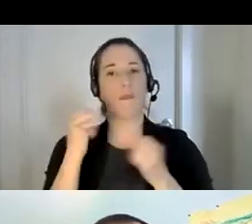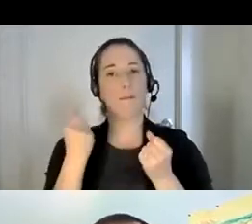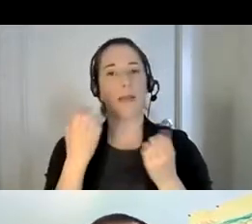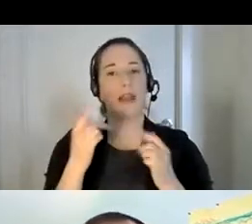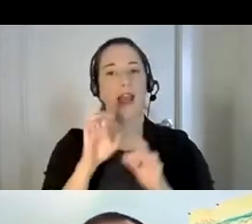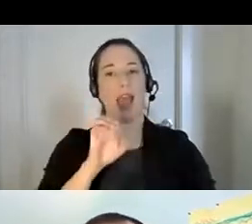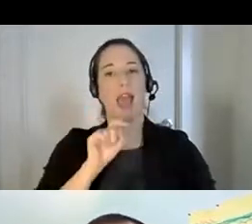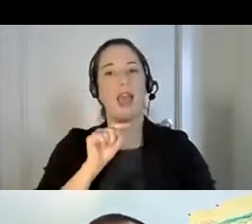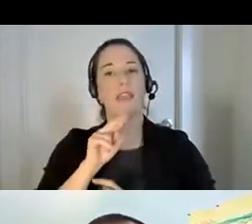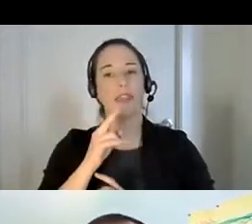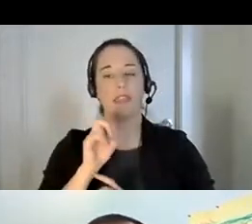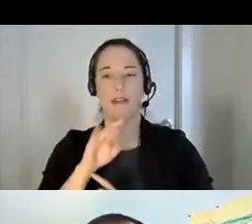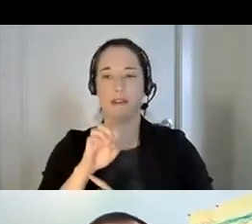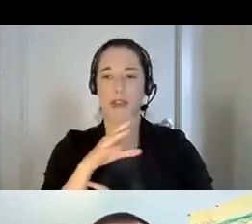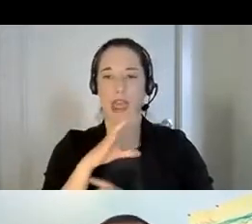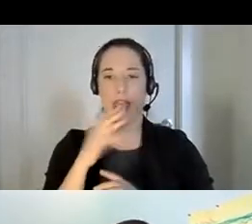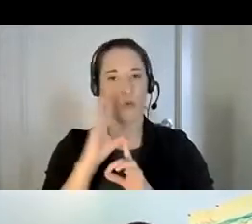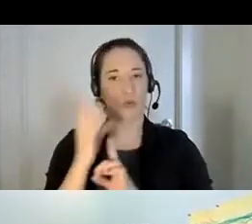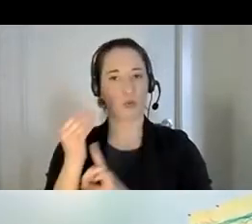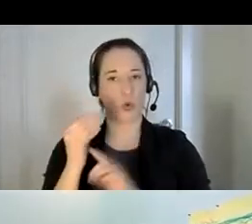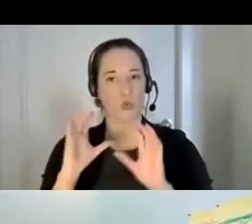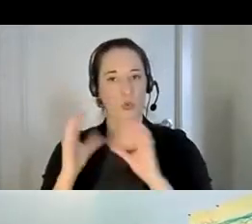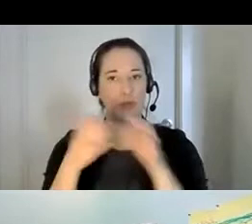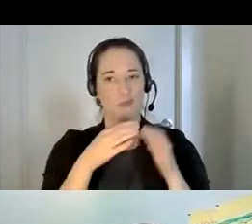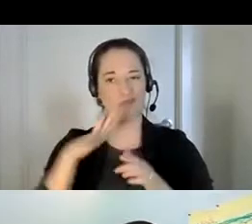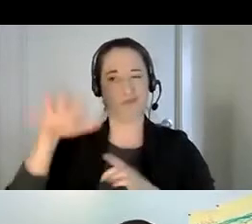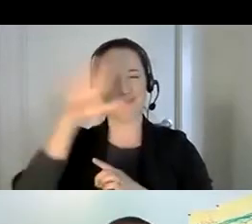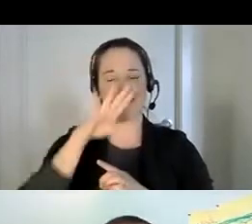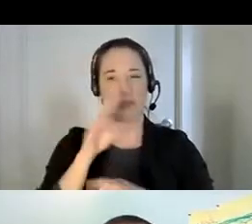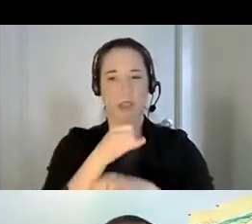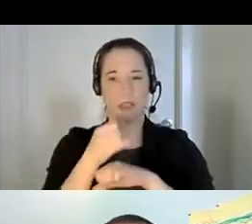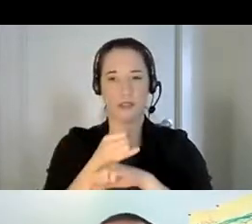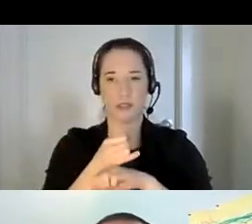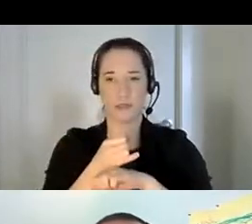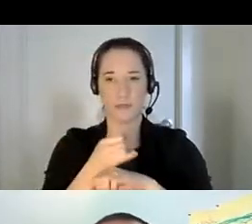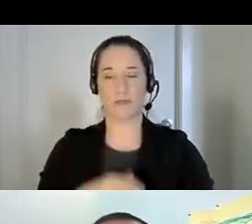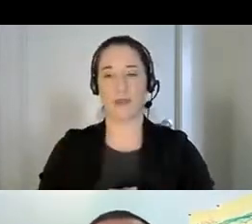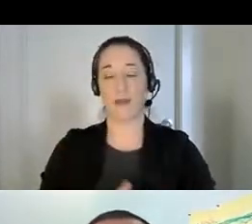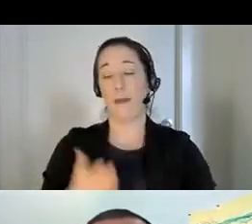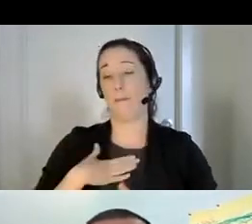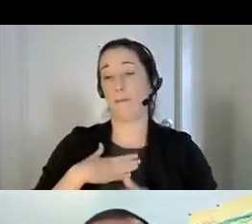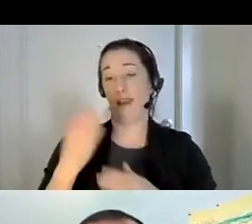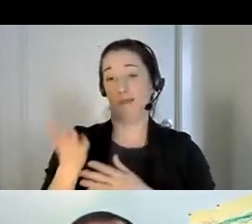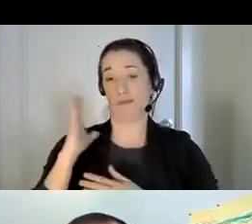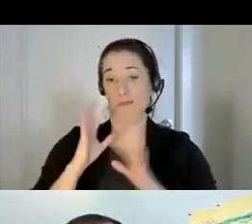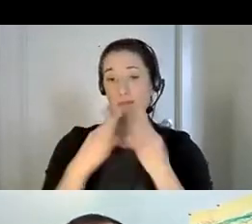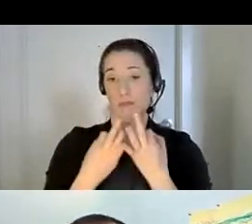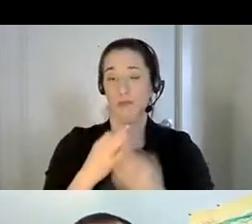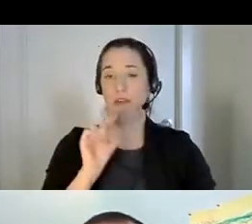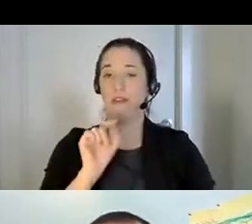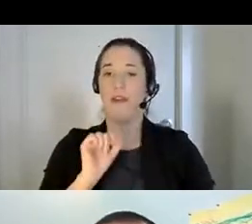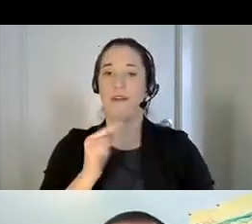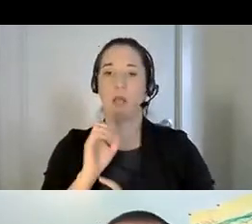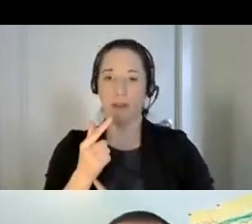the islands. My ancestors are specifically Kapampangan and Tagalog. They are people of the riverbanks and people